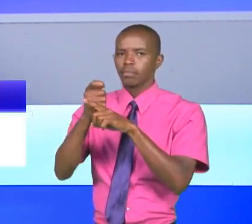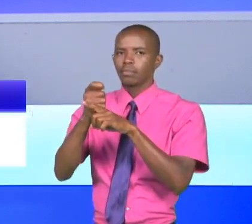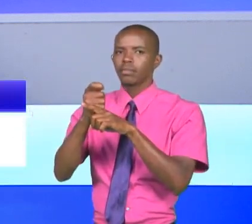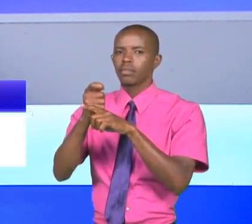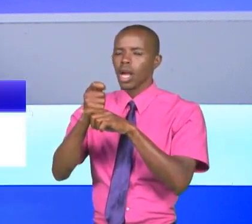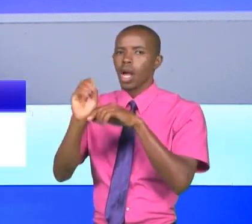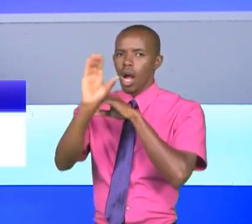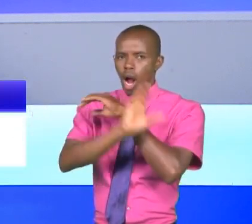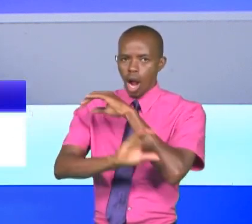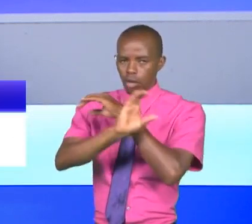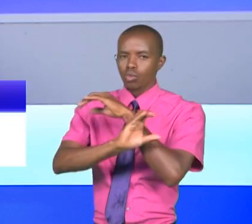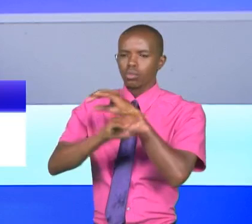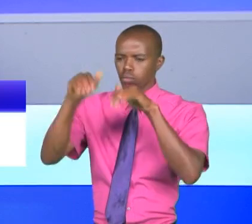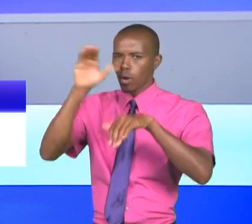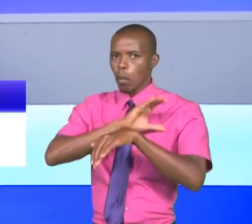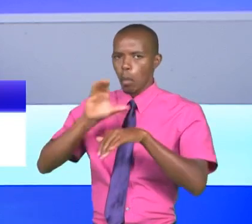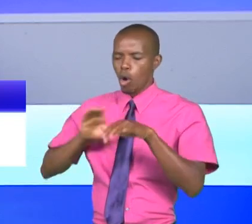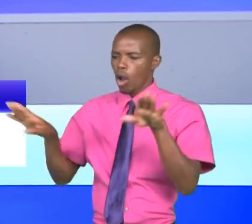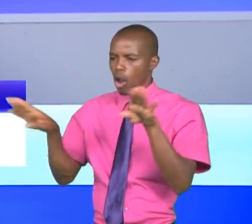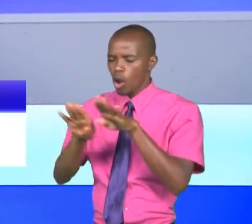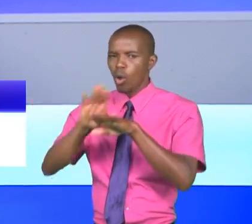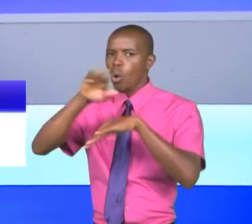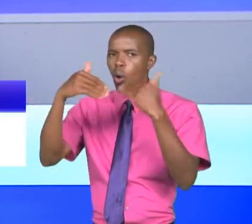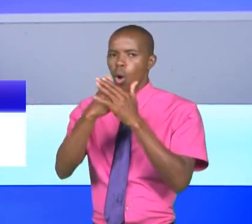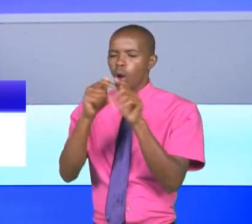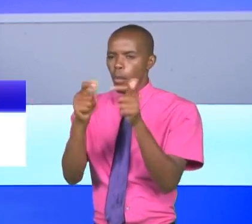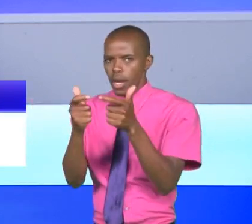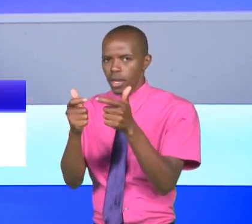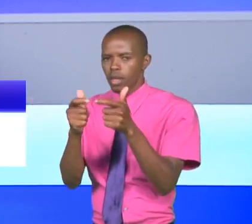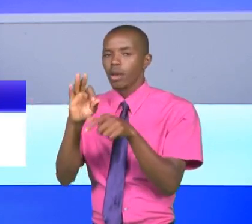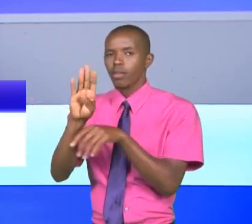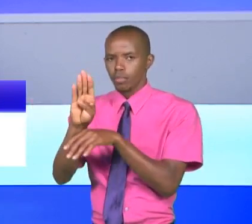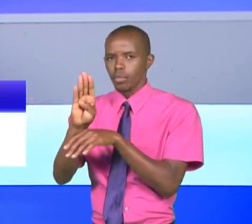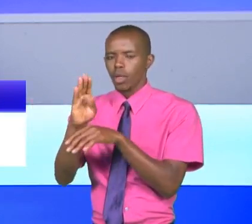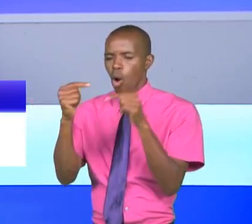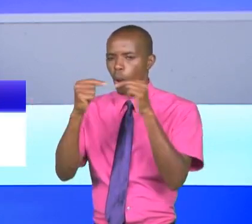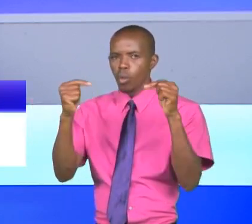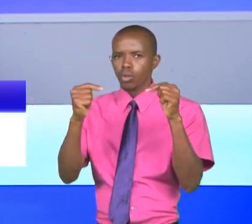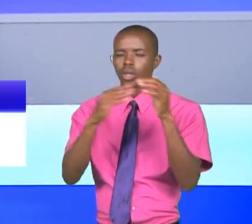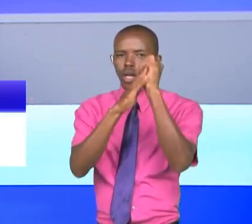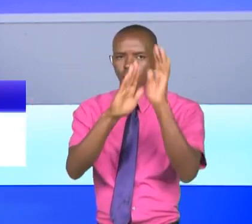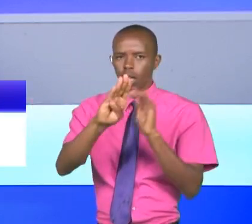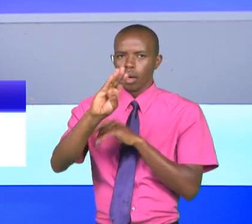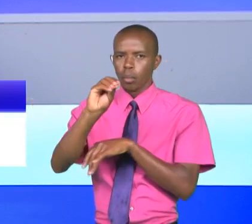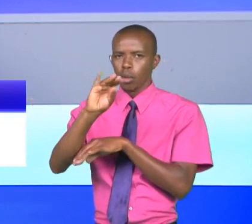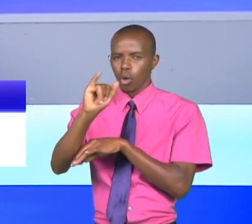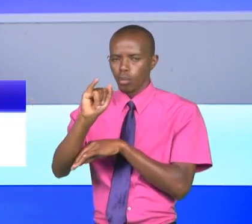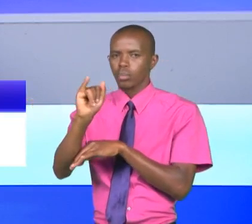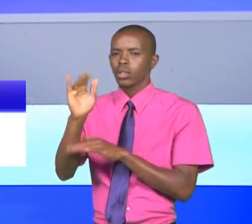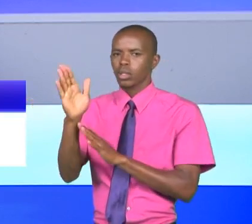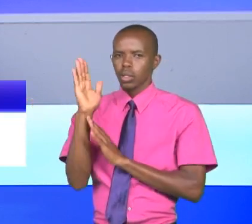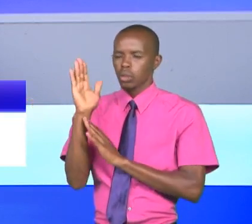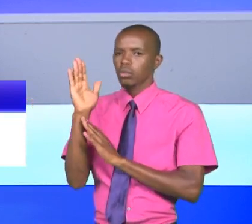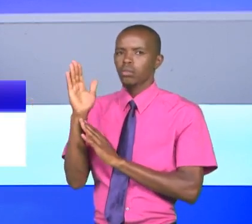board has blocked all social media platforms and messaging apps. This comes barely a day after opposition leader Bobi Wine's security detail was arrested.